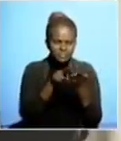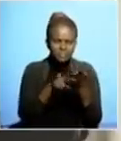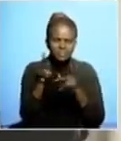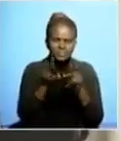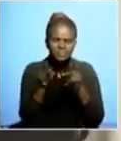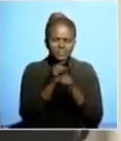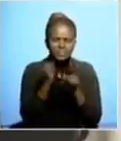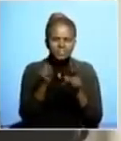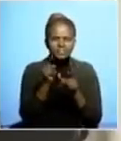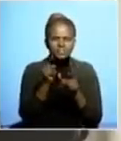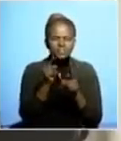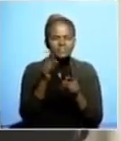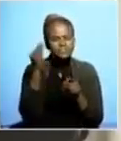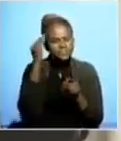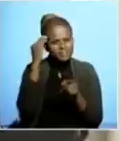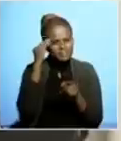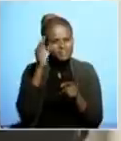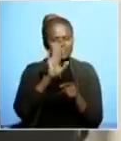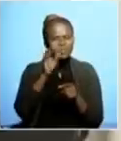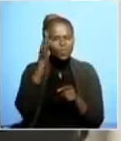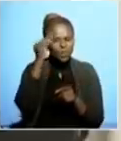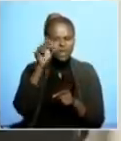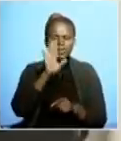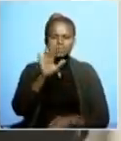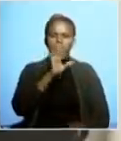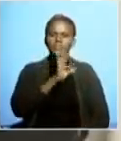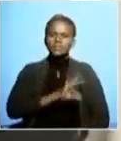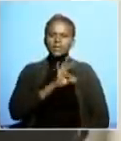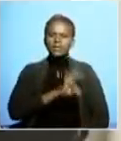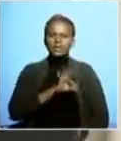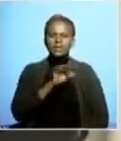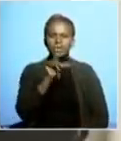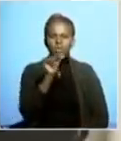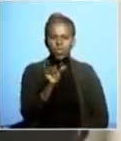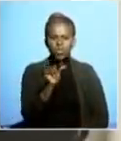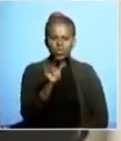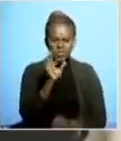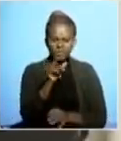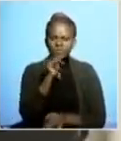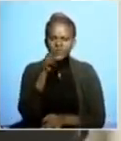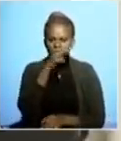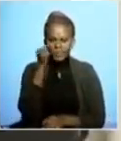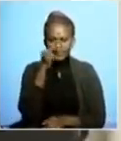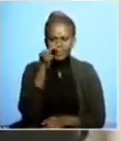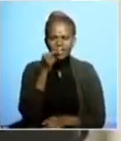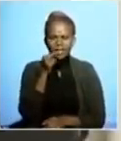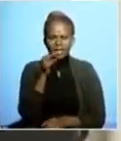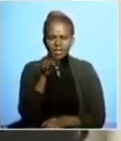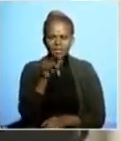that's why your pay is low. If they did not steal the money, you probably would be paid better.